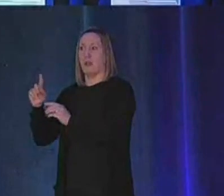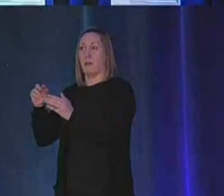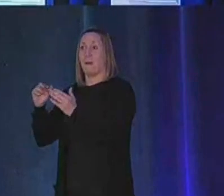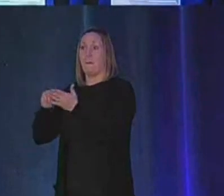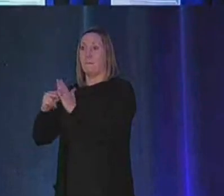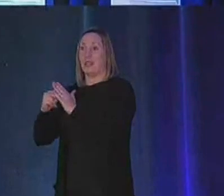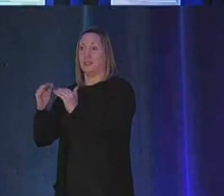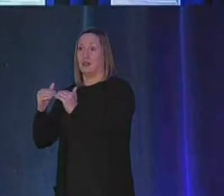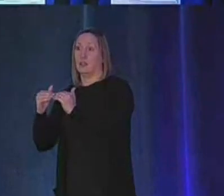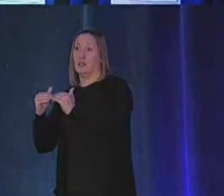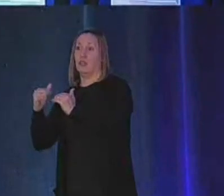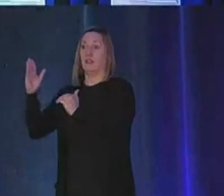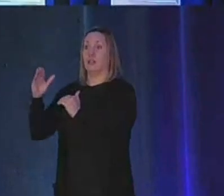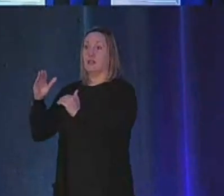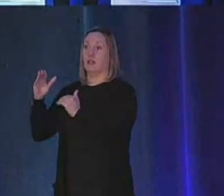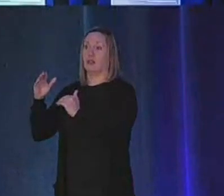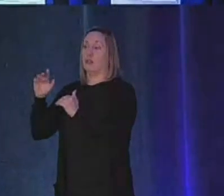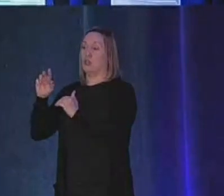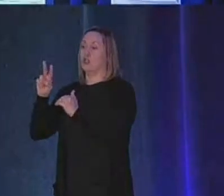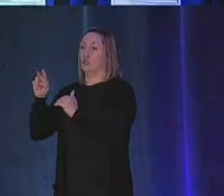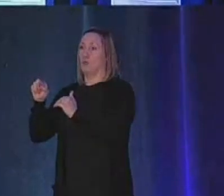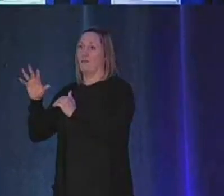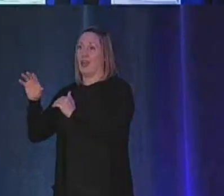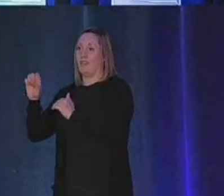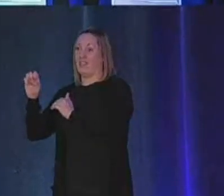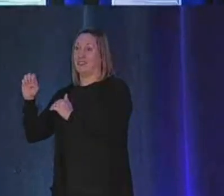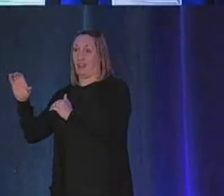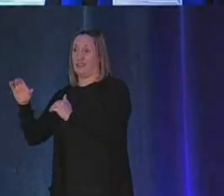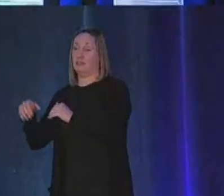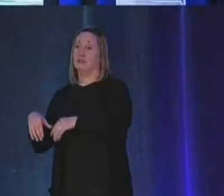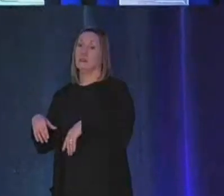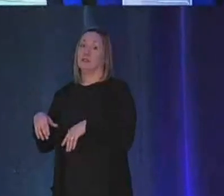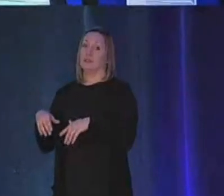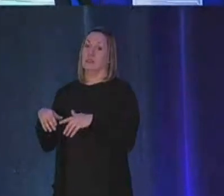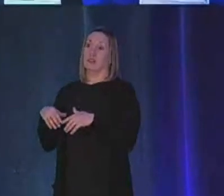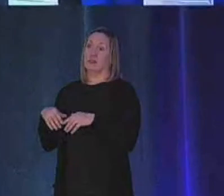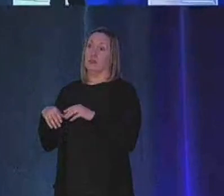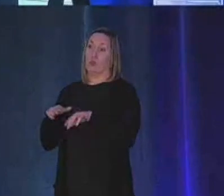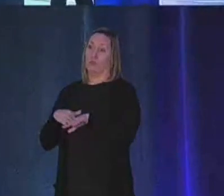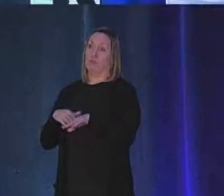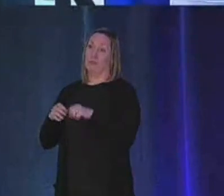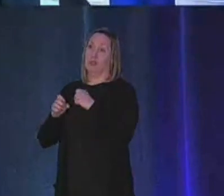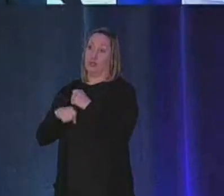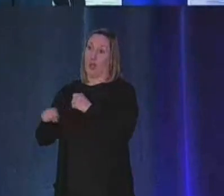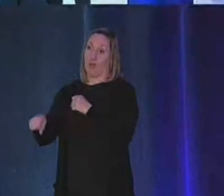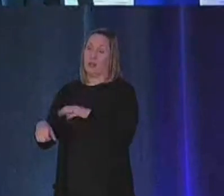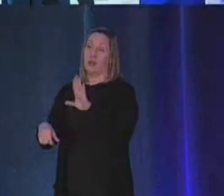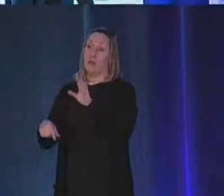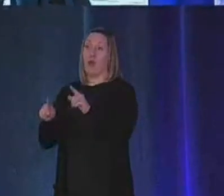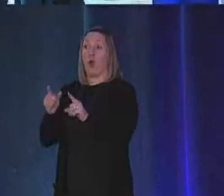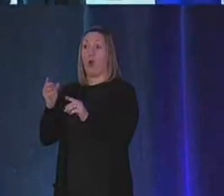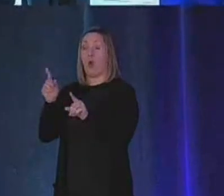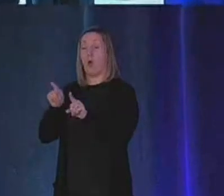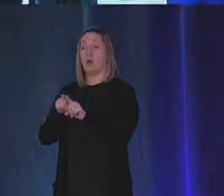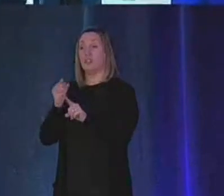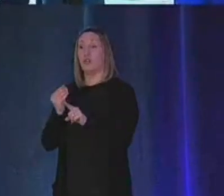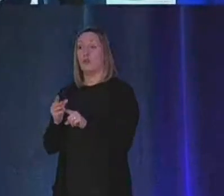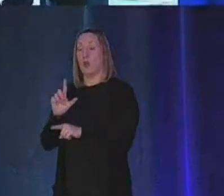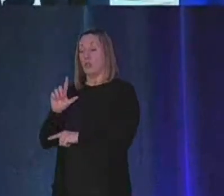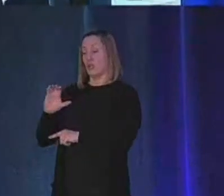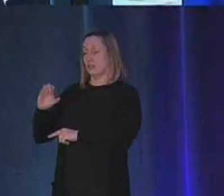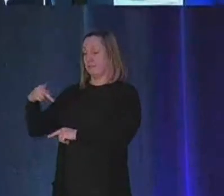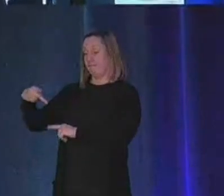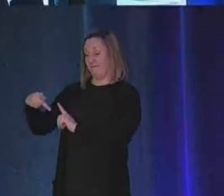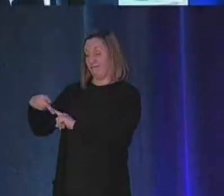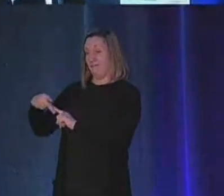seconds or slower. And here's also a little nugget. Largest contentful